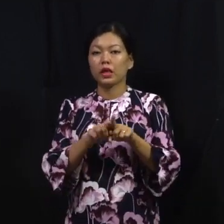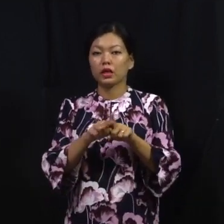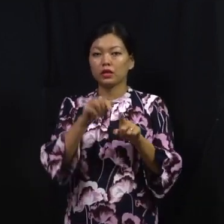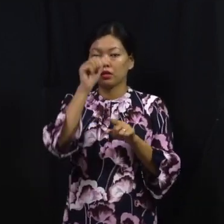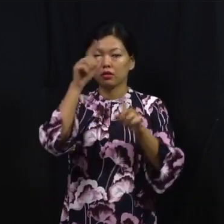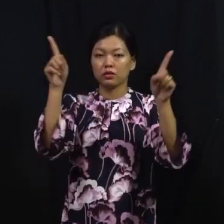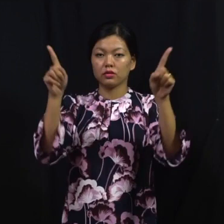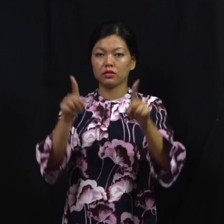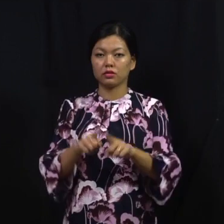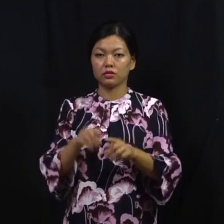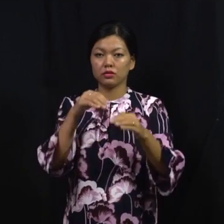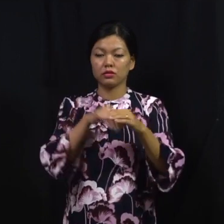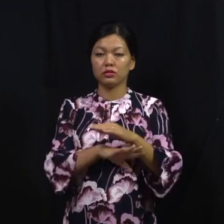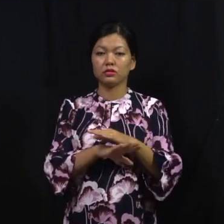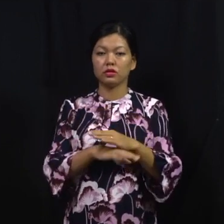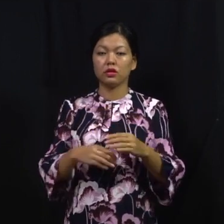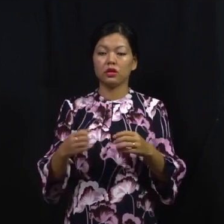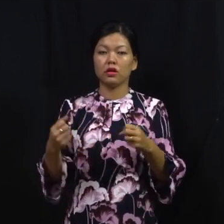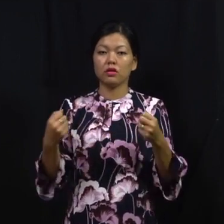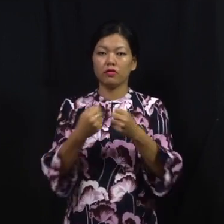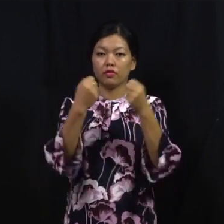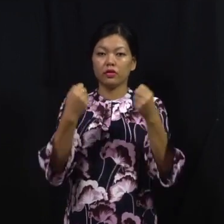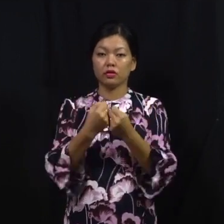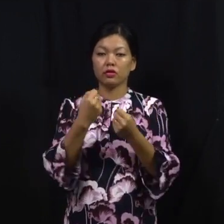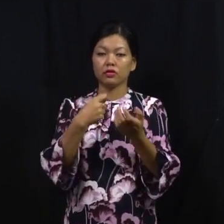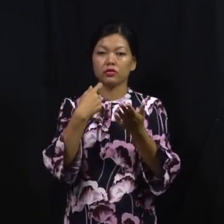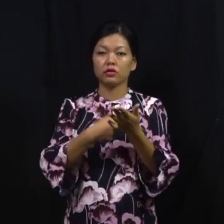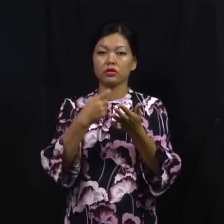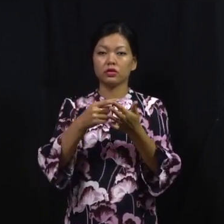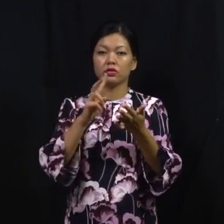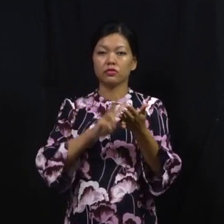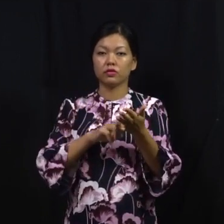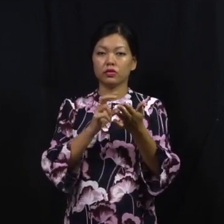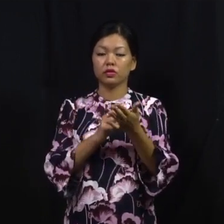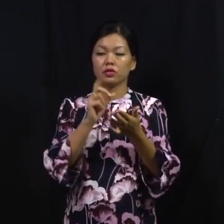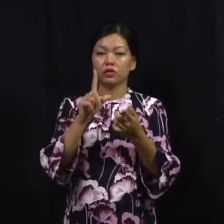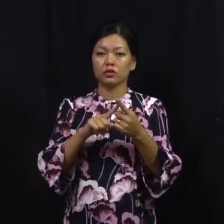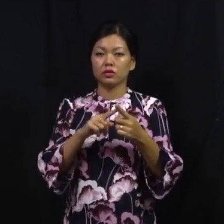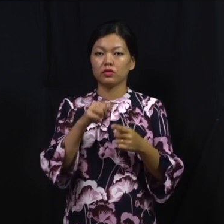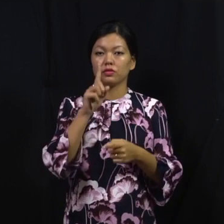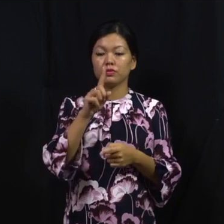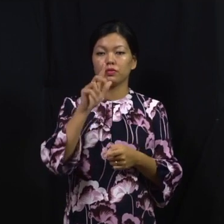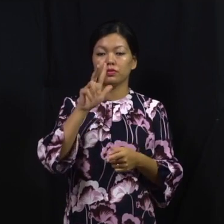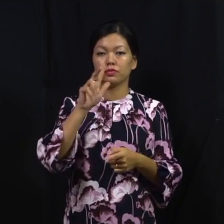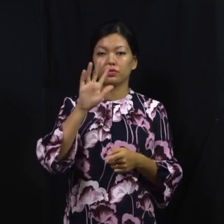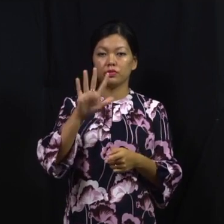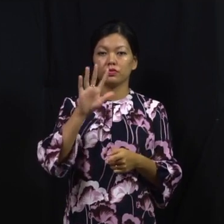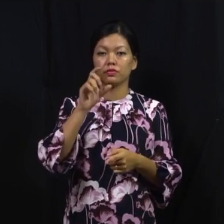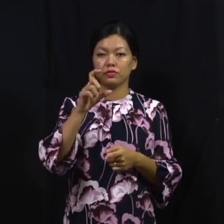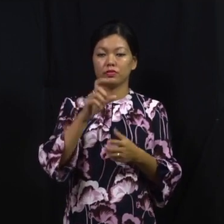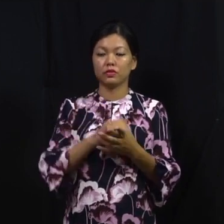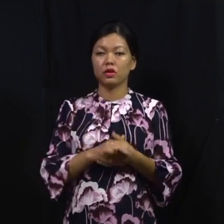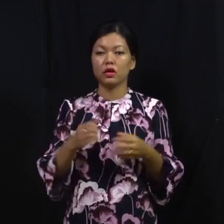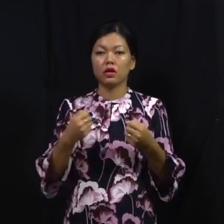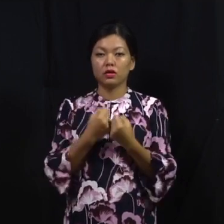of 1857, it is also considered as the first war of Indian independence. This war, it created a feeling of